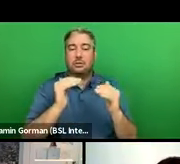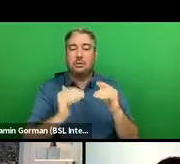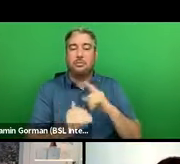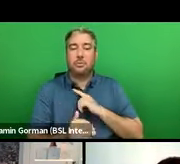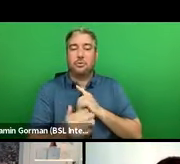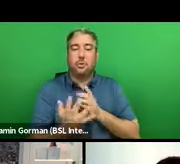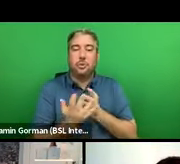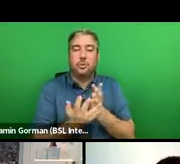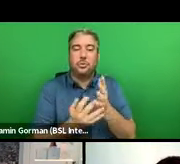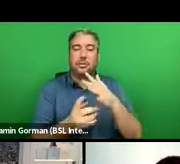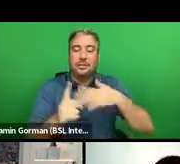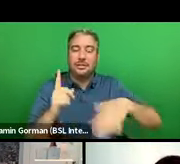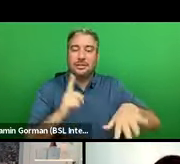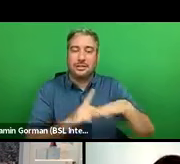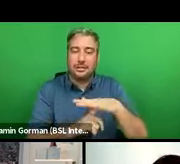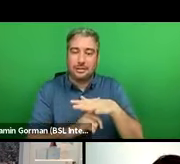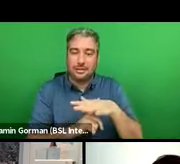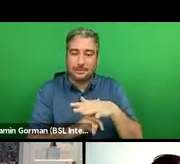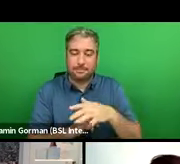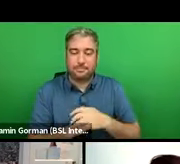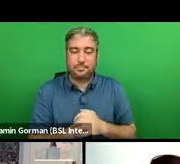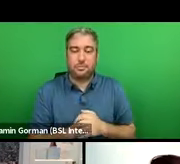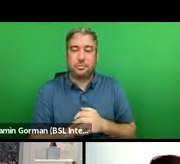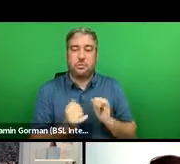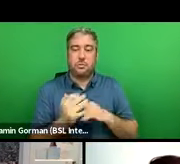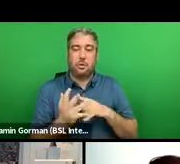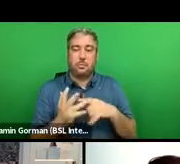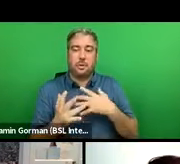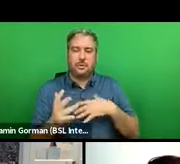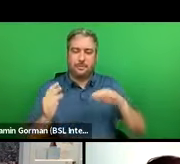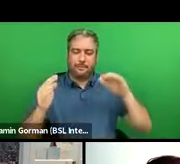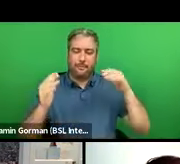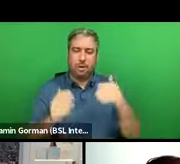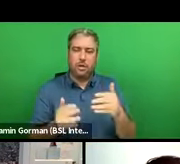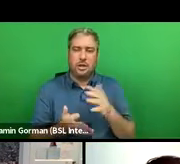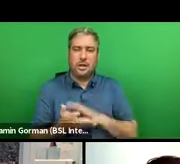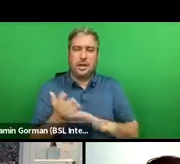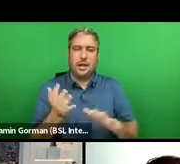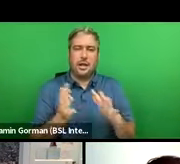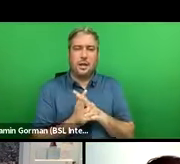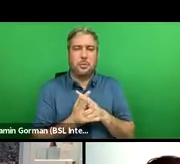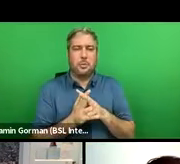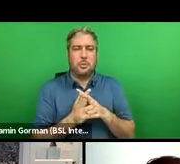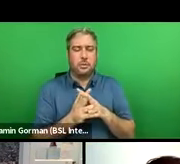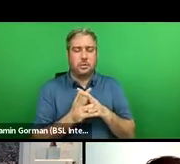to diffuse, and because creation,